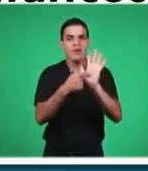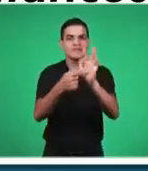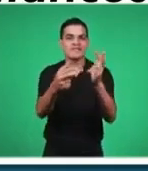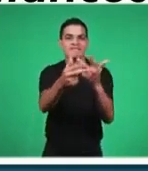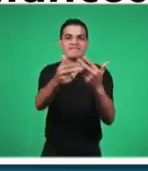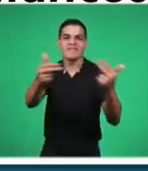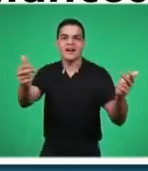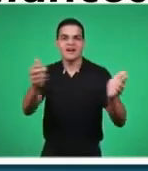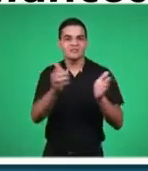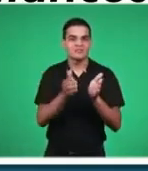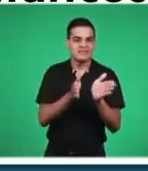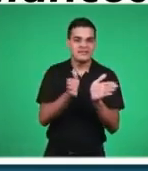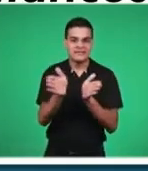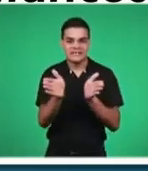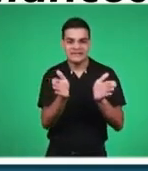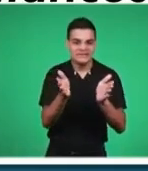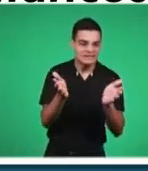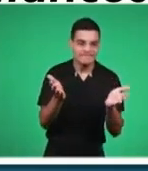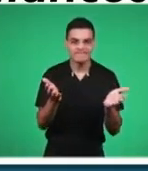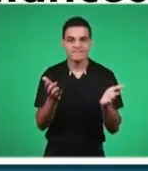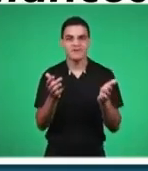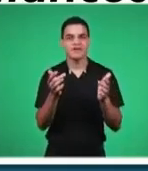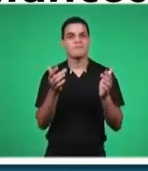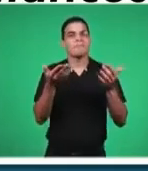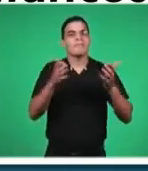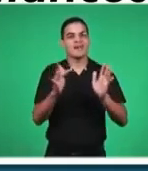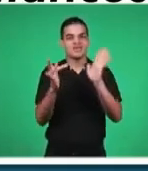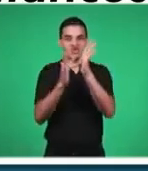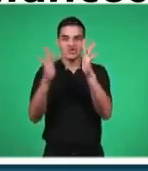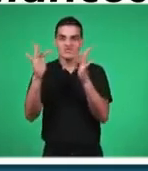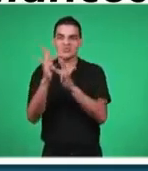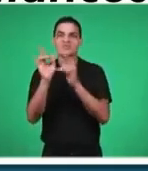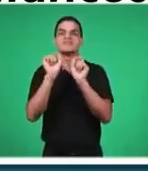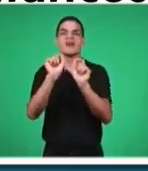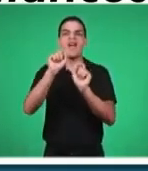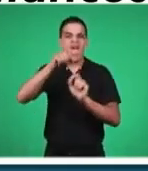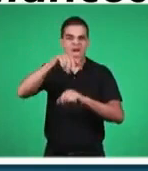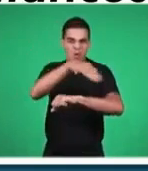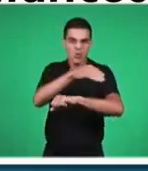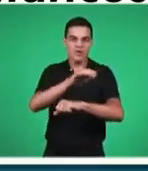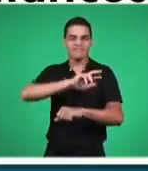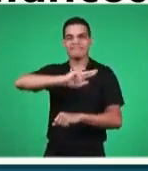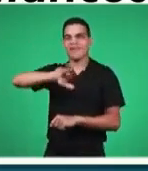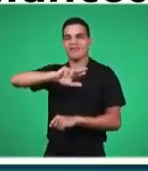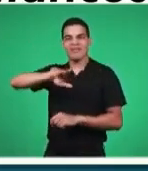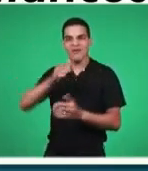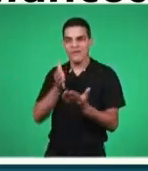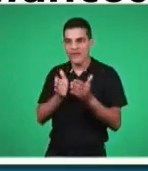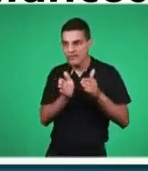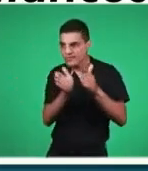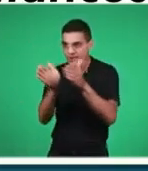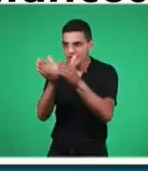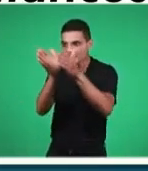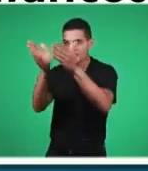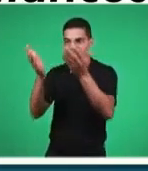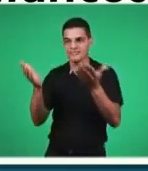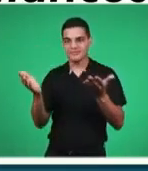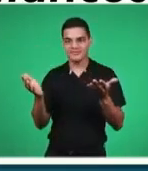The part where it says go out quickly into the streets and the lanes of the city. The cities